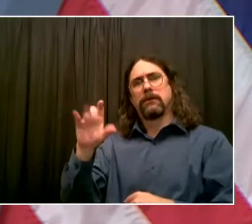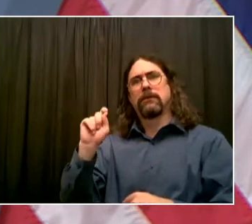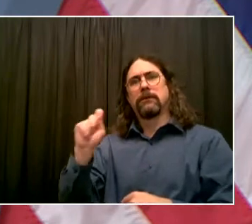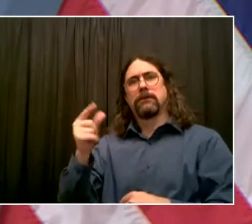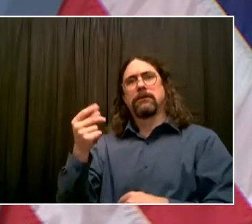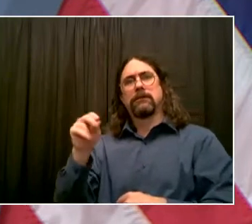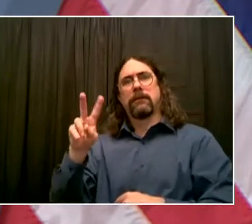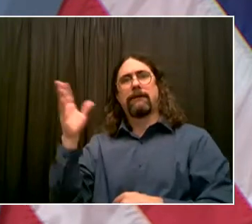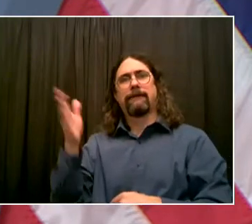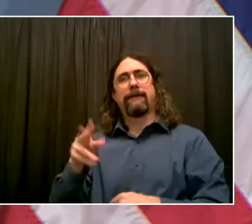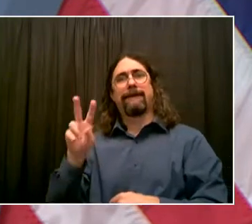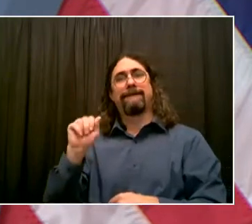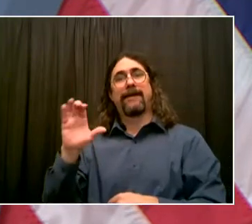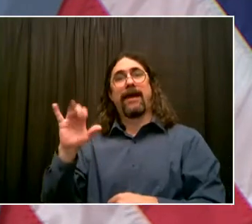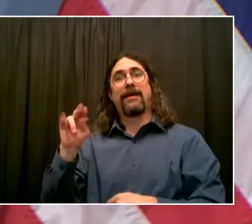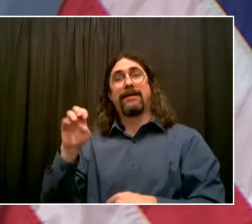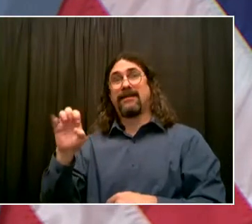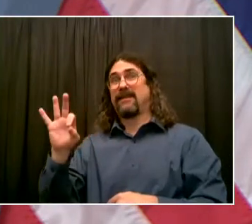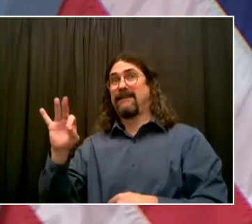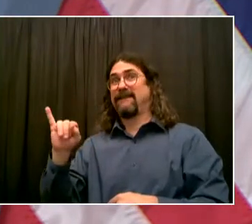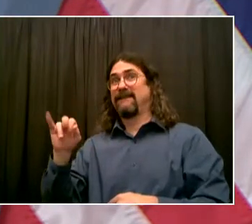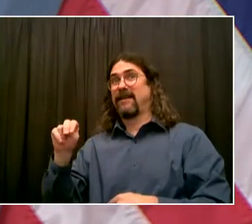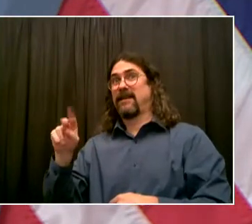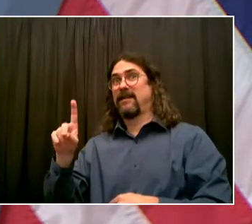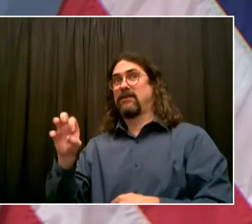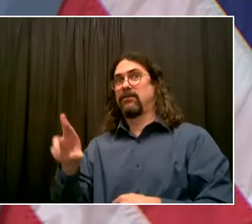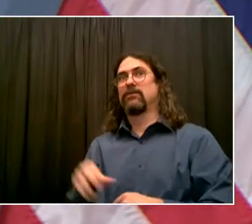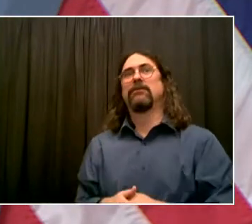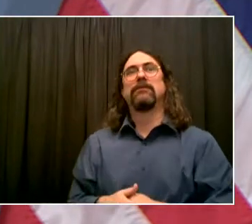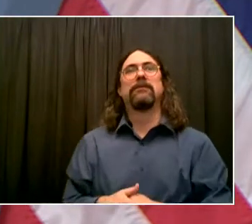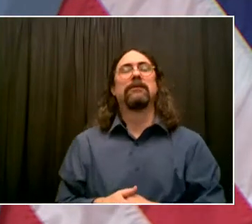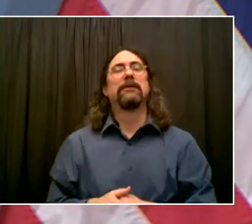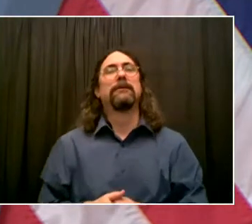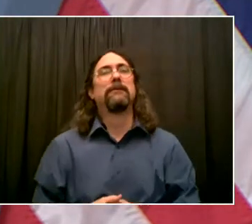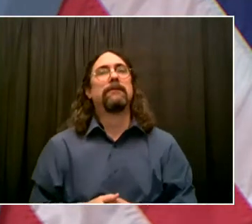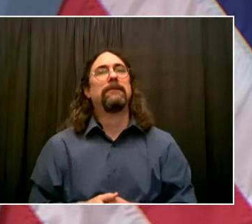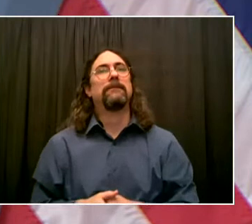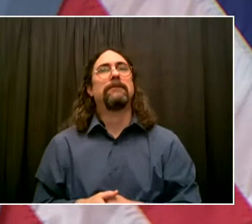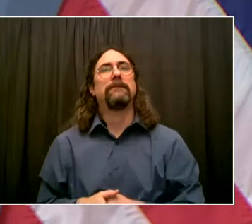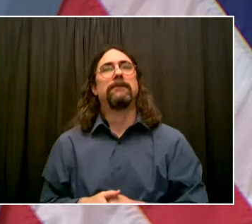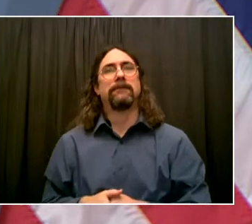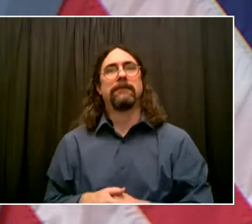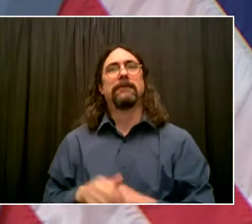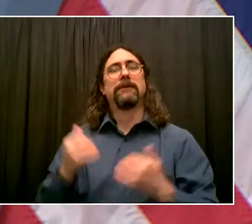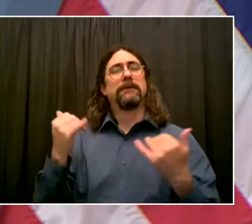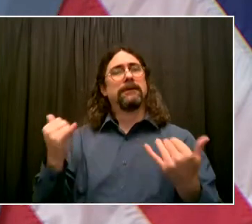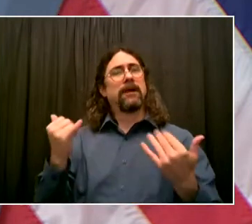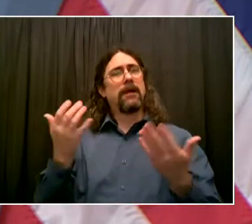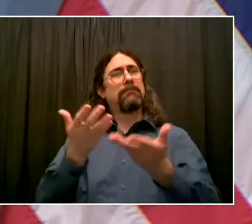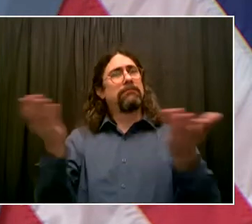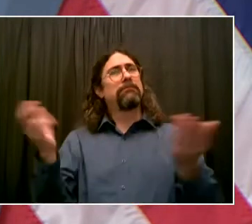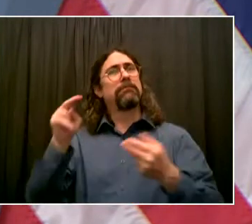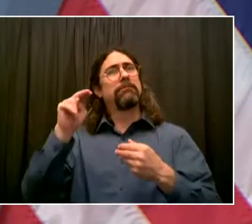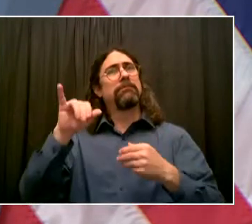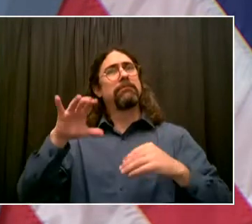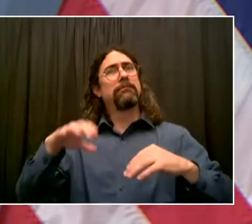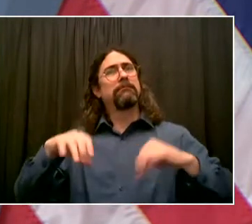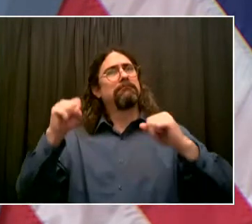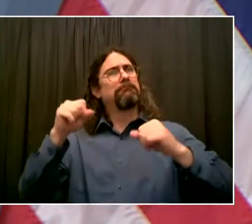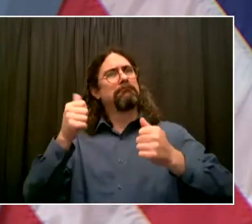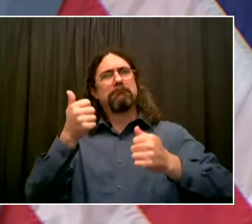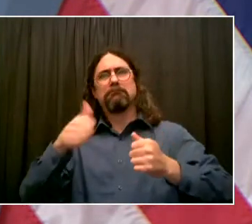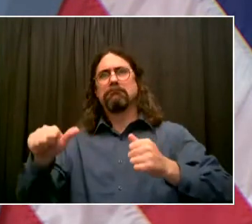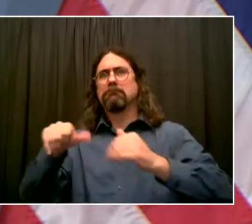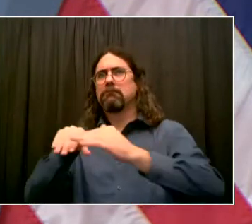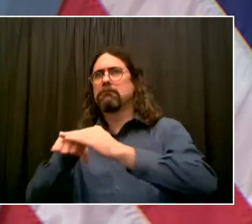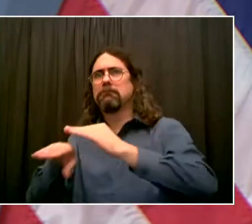retail pharmacies, CVS, Walgreens, Rite Aid, Costco. They also have to move in this